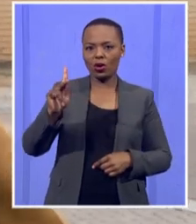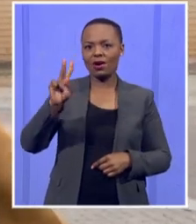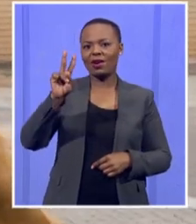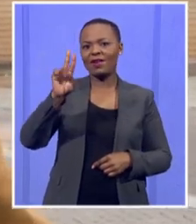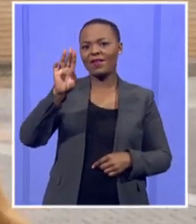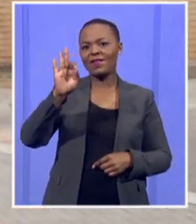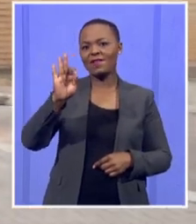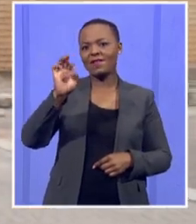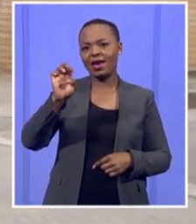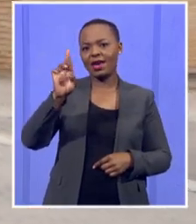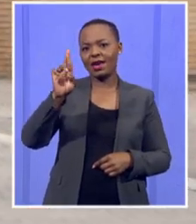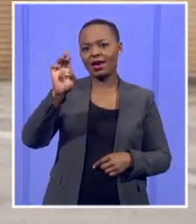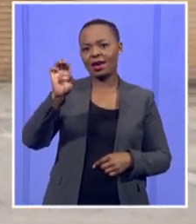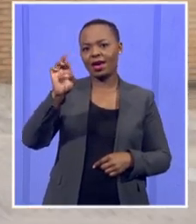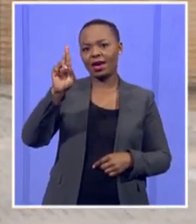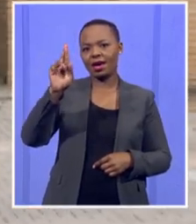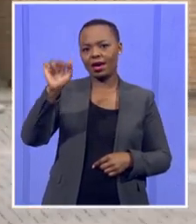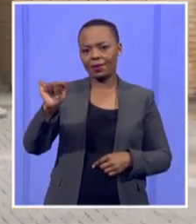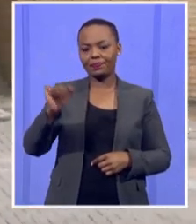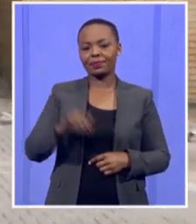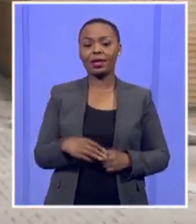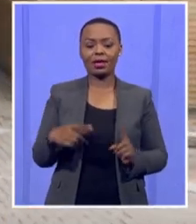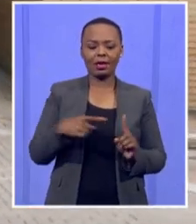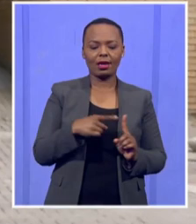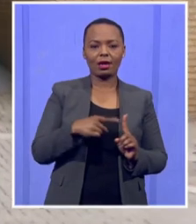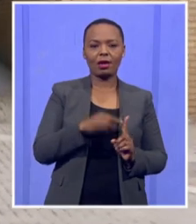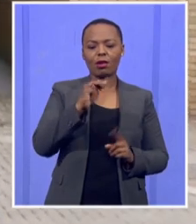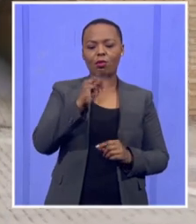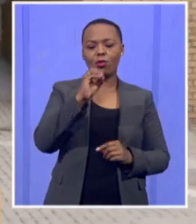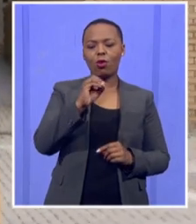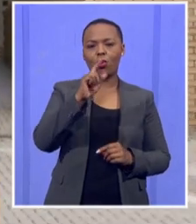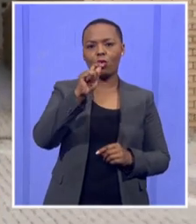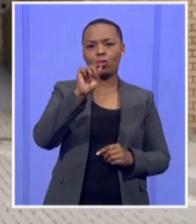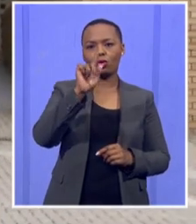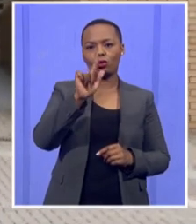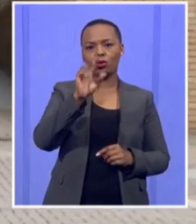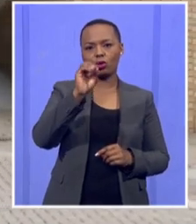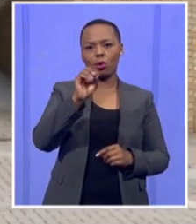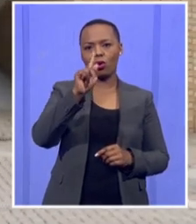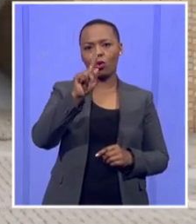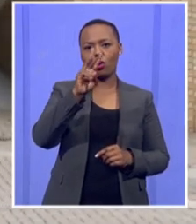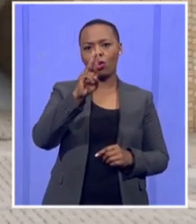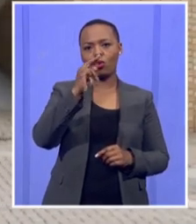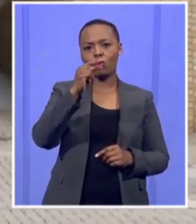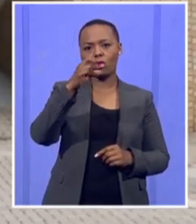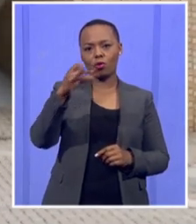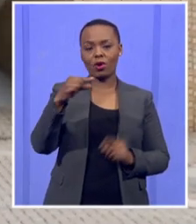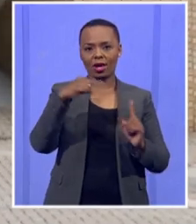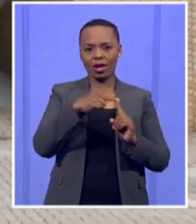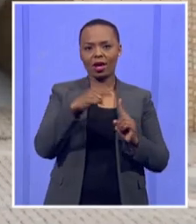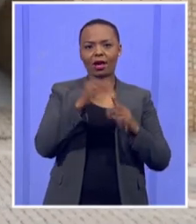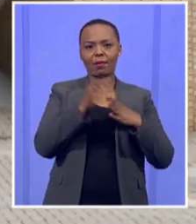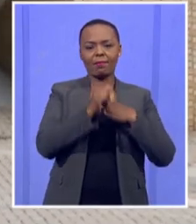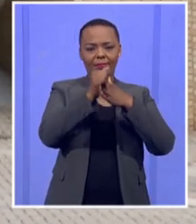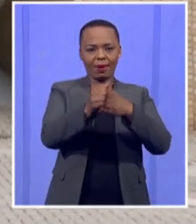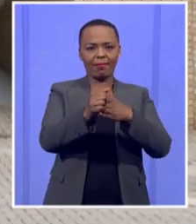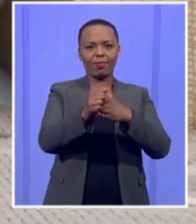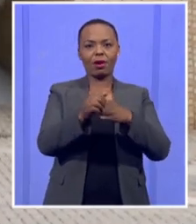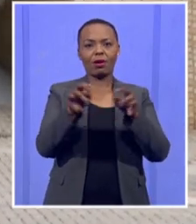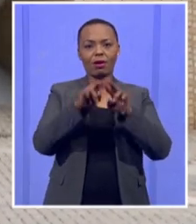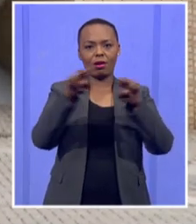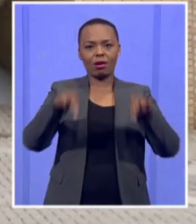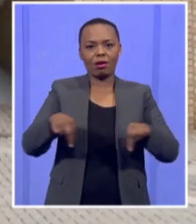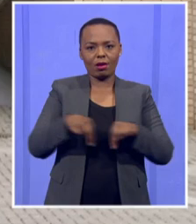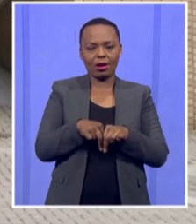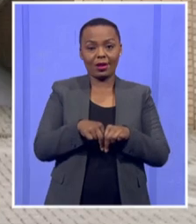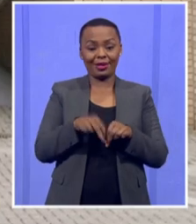Elliot Motloung, who is the head of pediatric surgery here in the province. Just talk to us about the